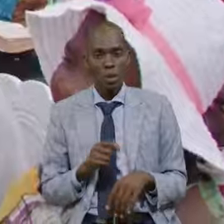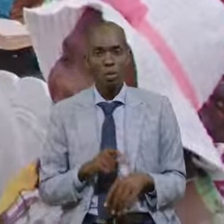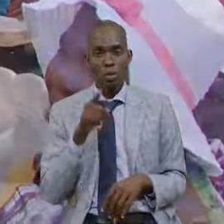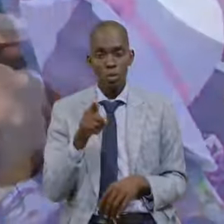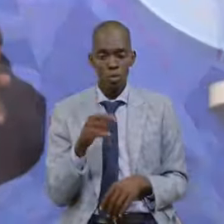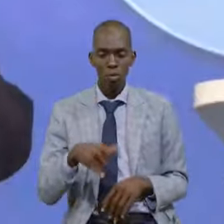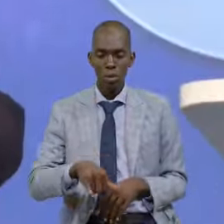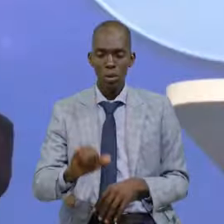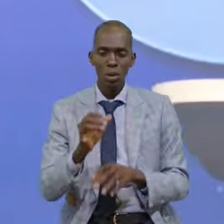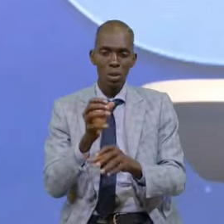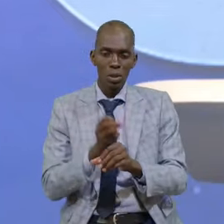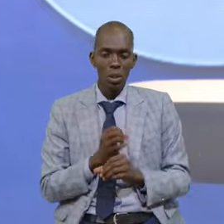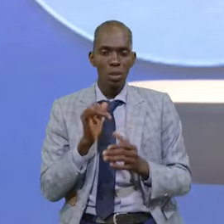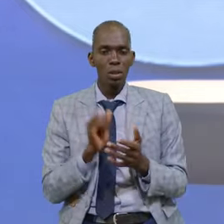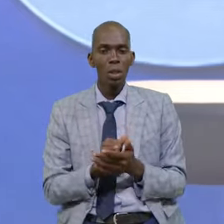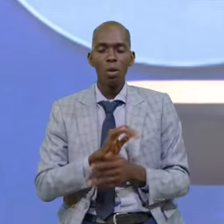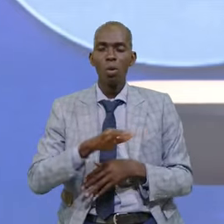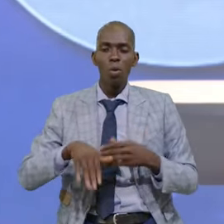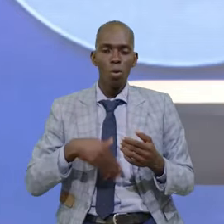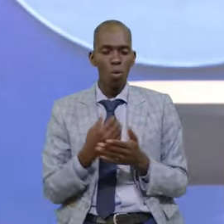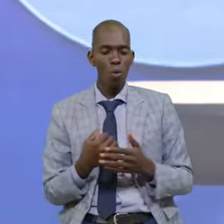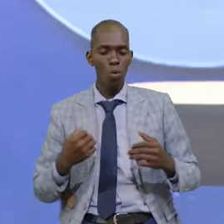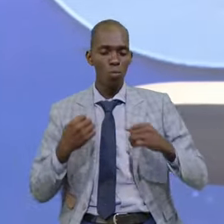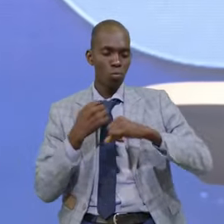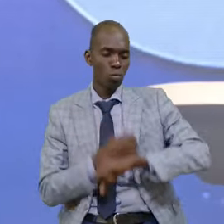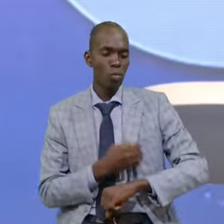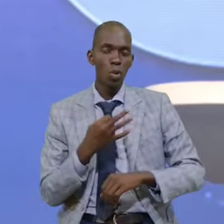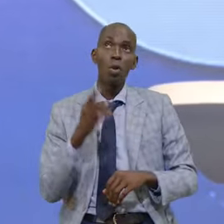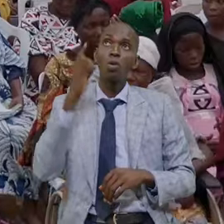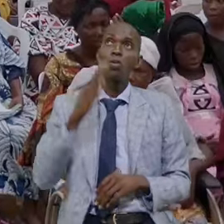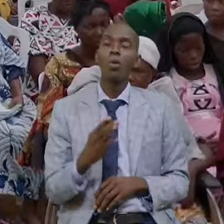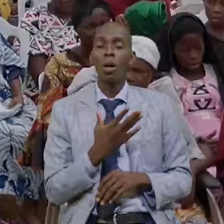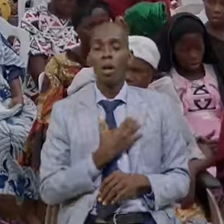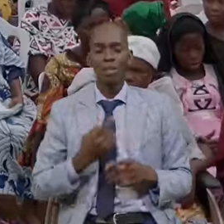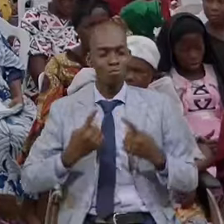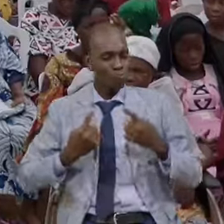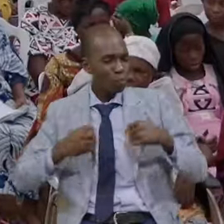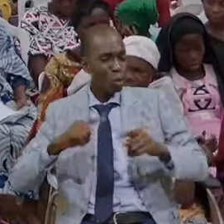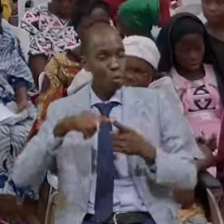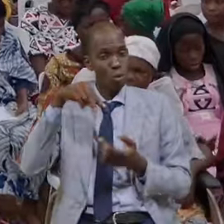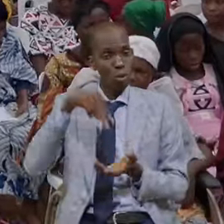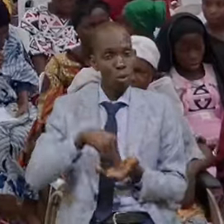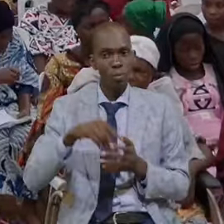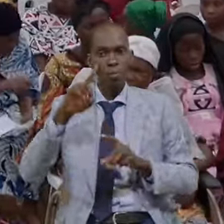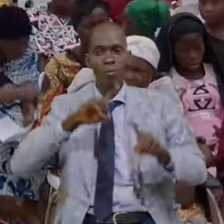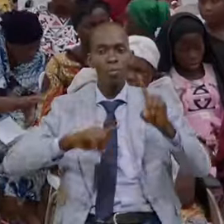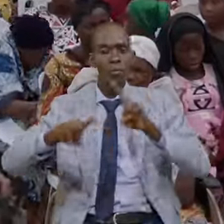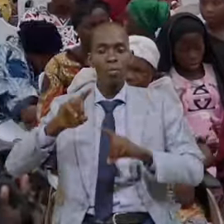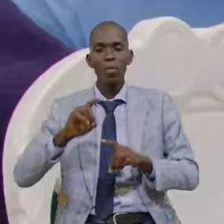armor, and having done all to stand, I will stand. I